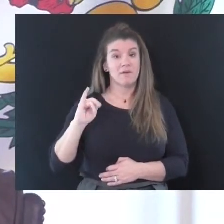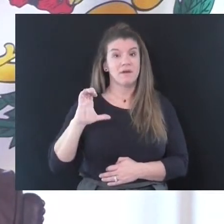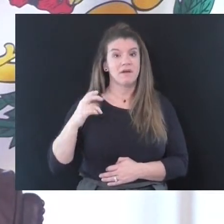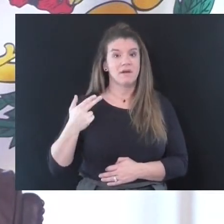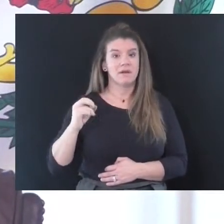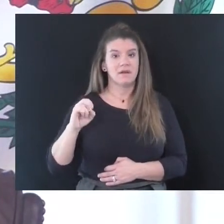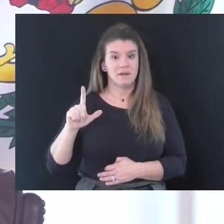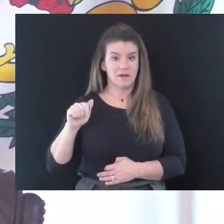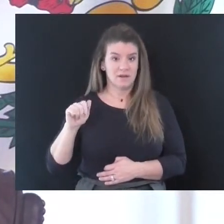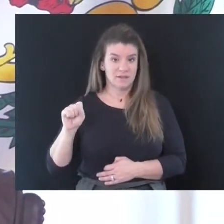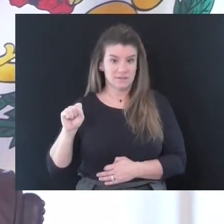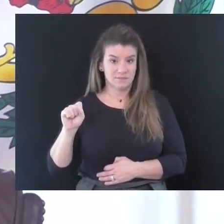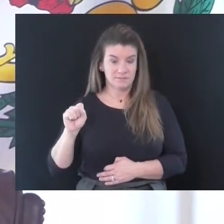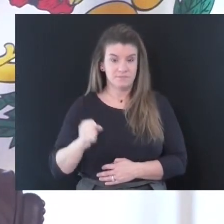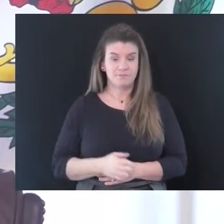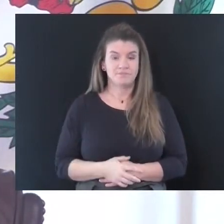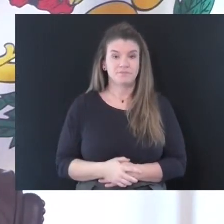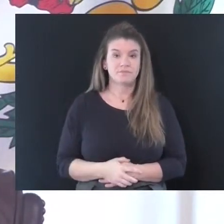County.